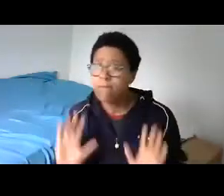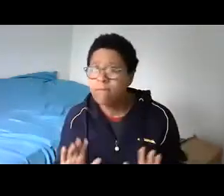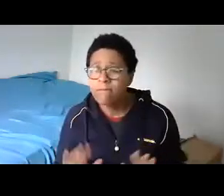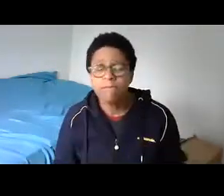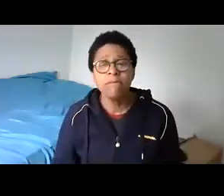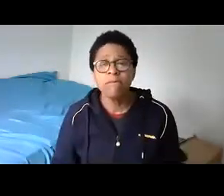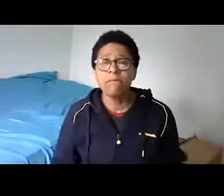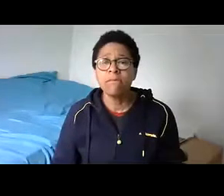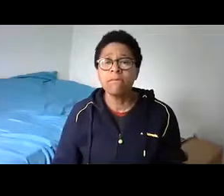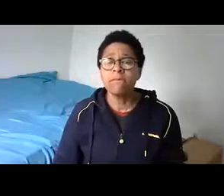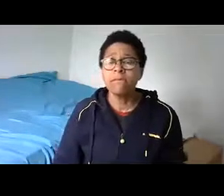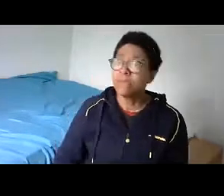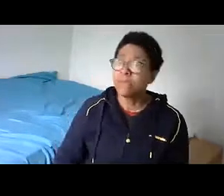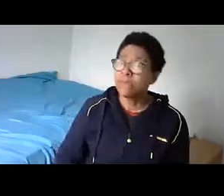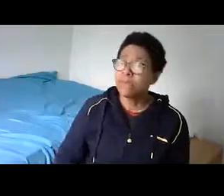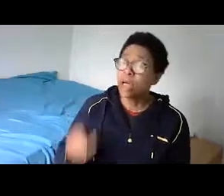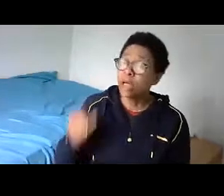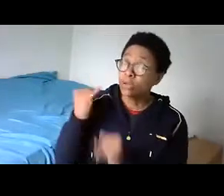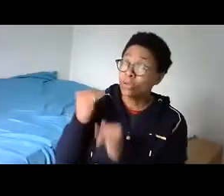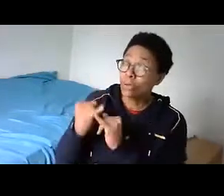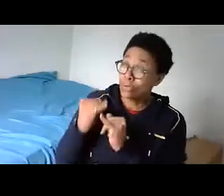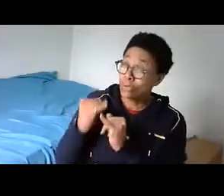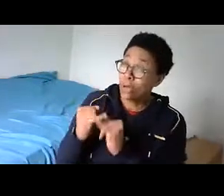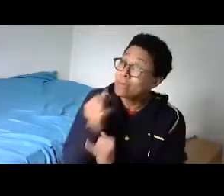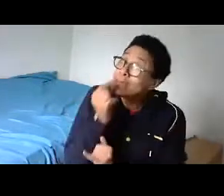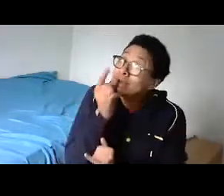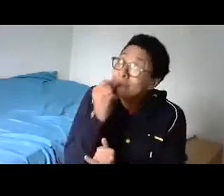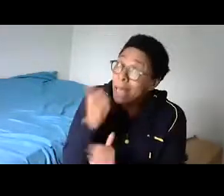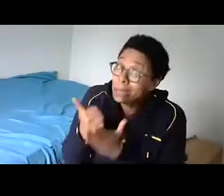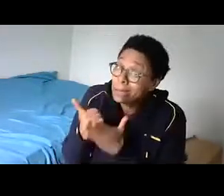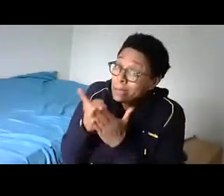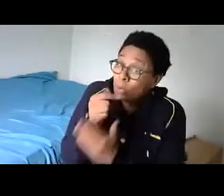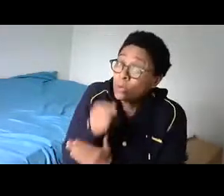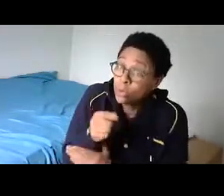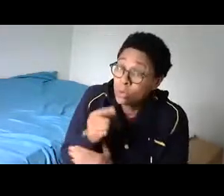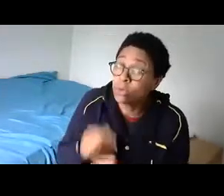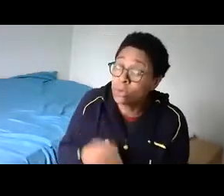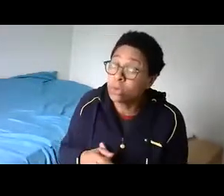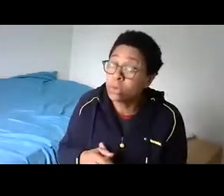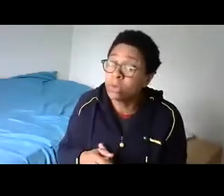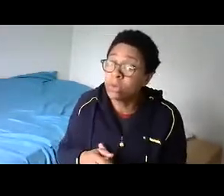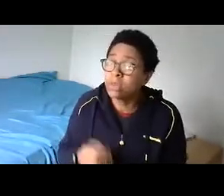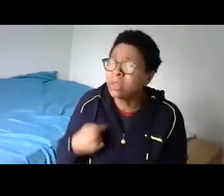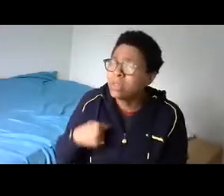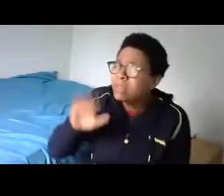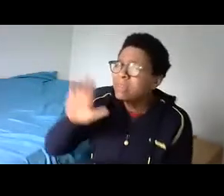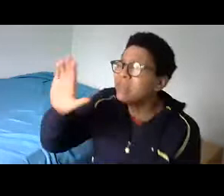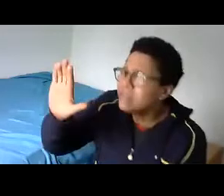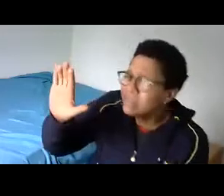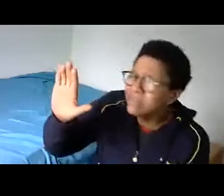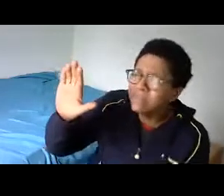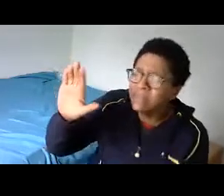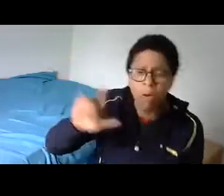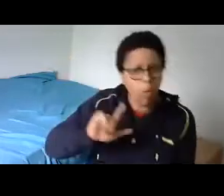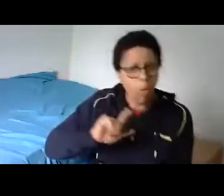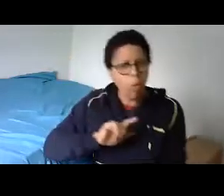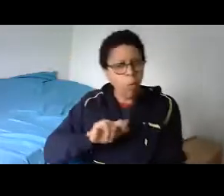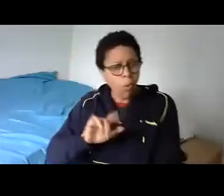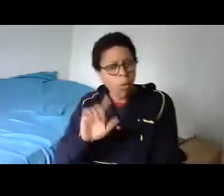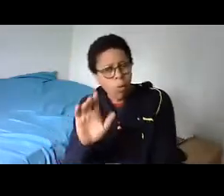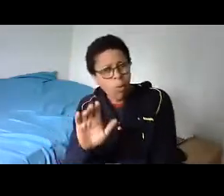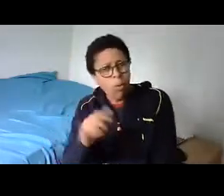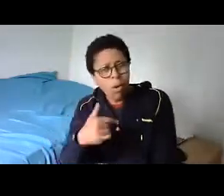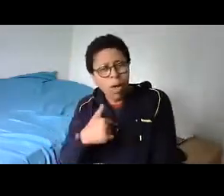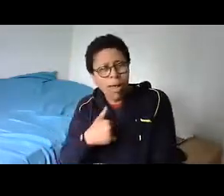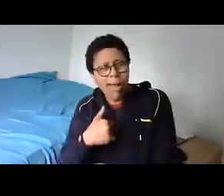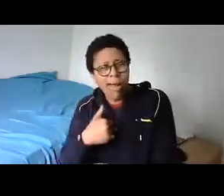social services sometimes can actually help with that. But can I just say something? Why should I, I